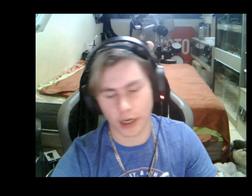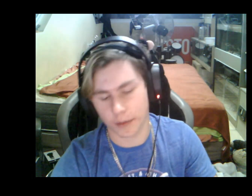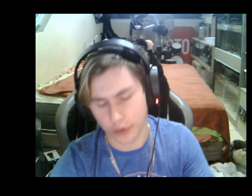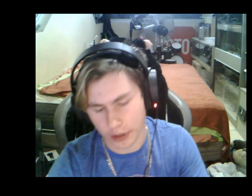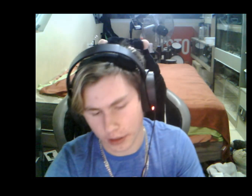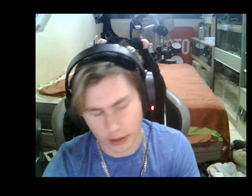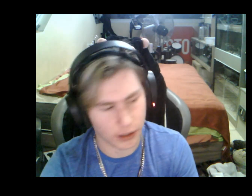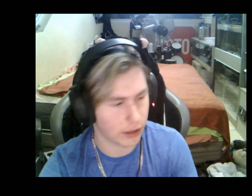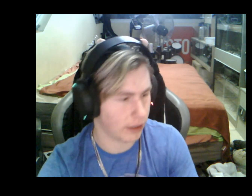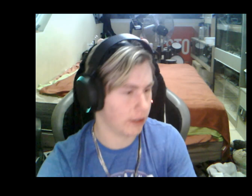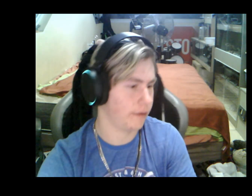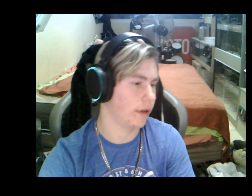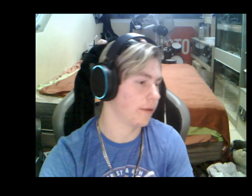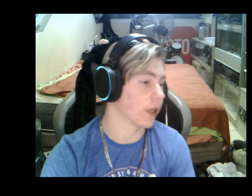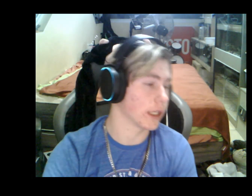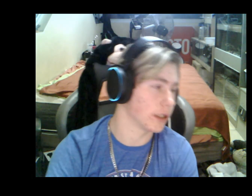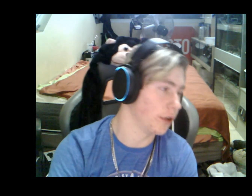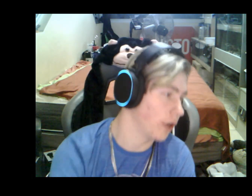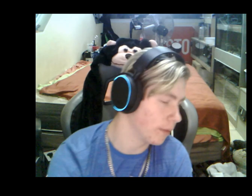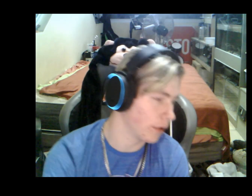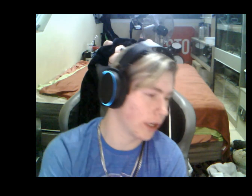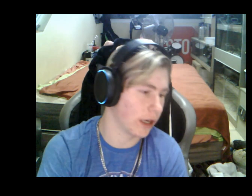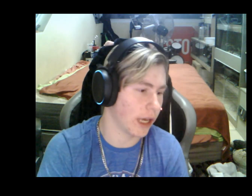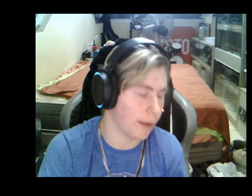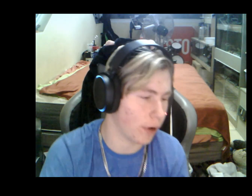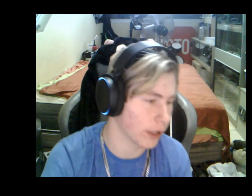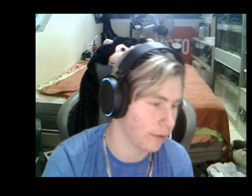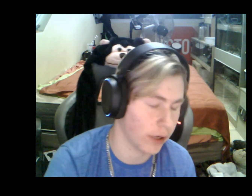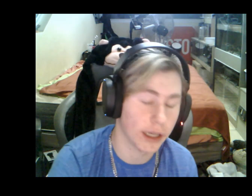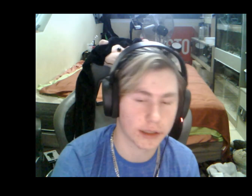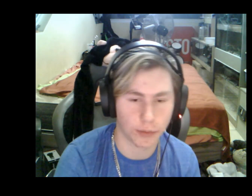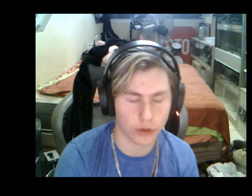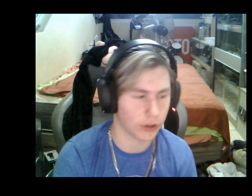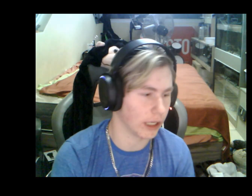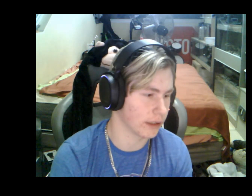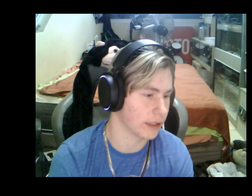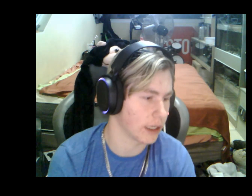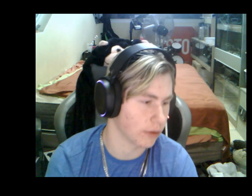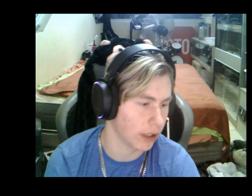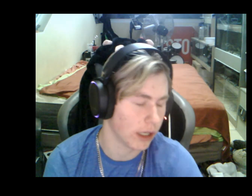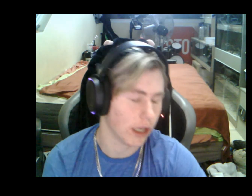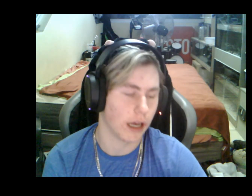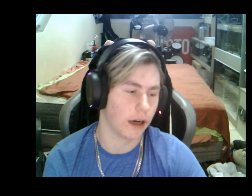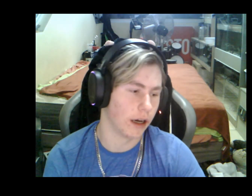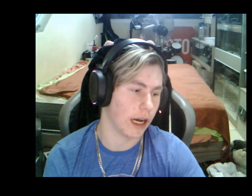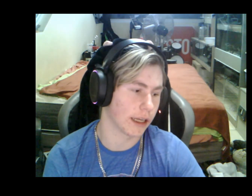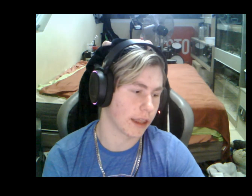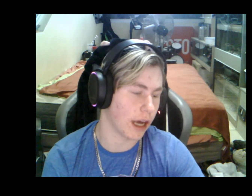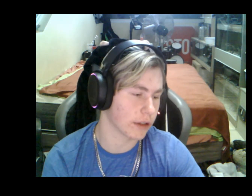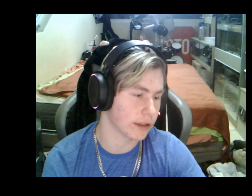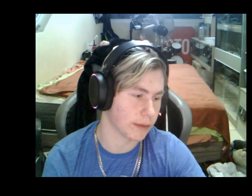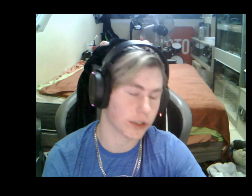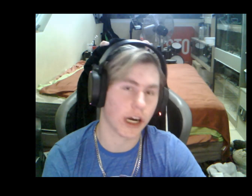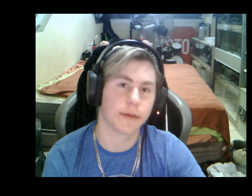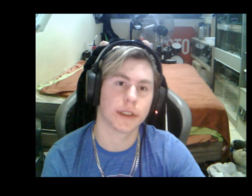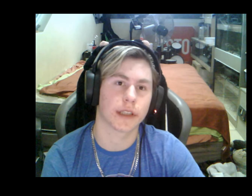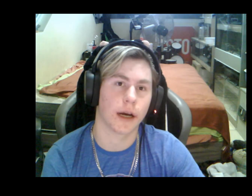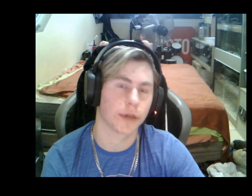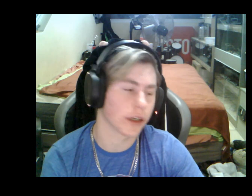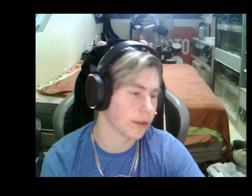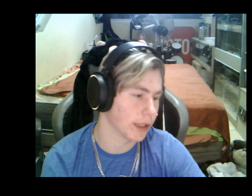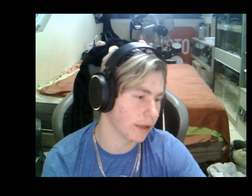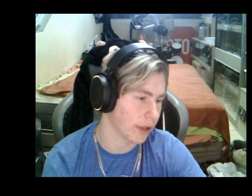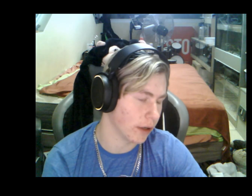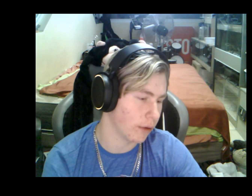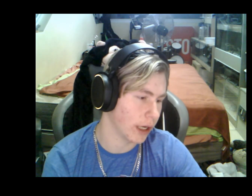But yeah, I'm doing for everyone that's new, I'm doing an AirPod giveaway. It's more to announce this as well. At 1,000 subscribers, I'm